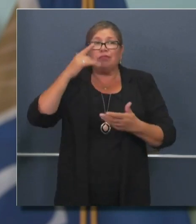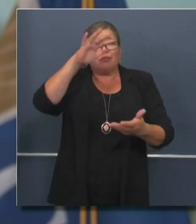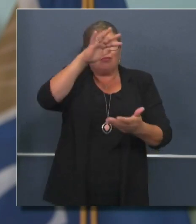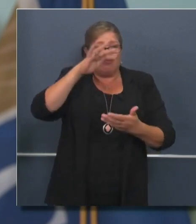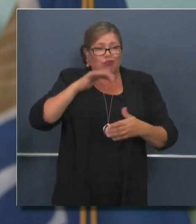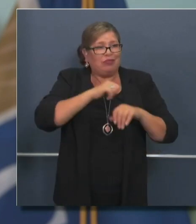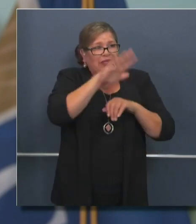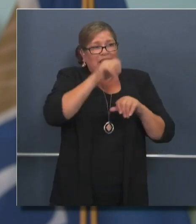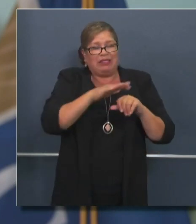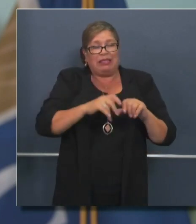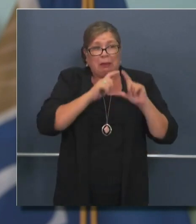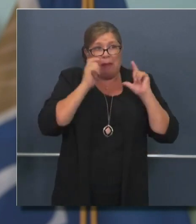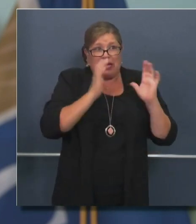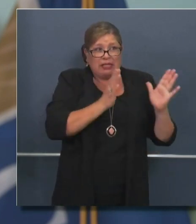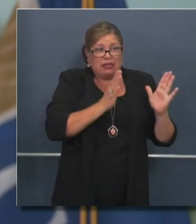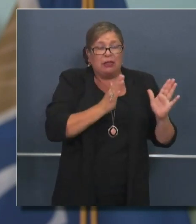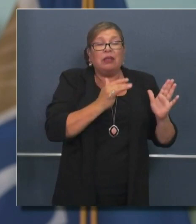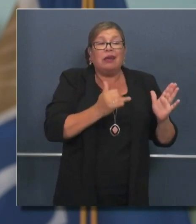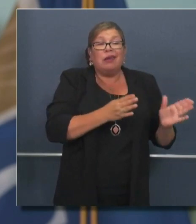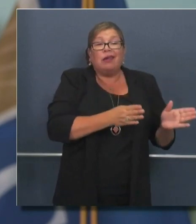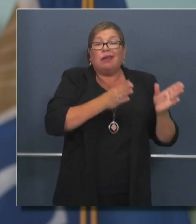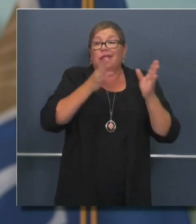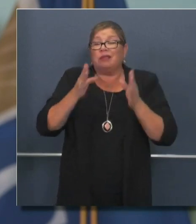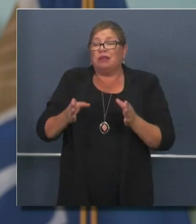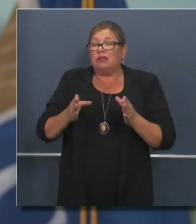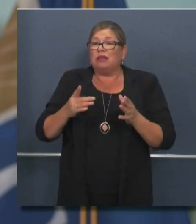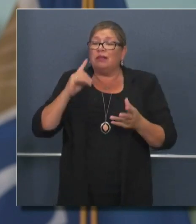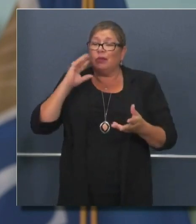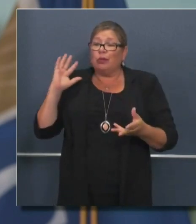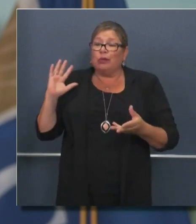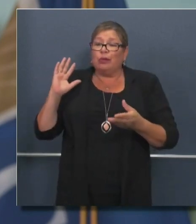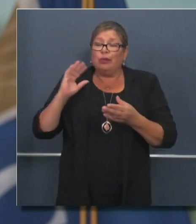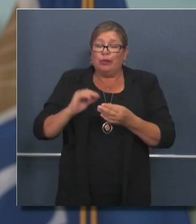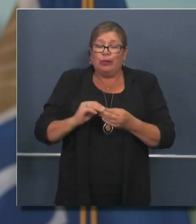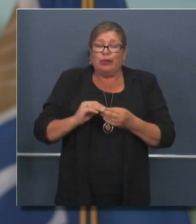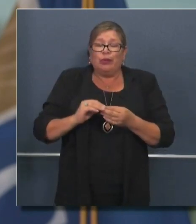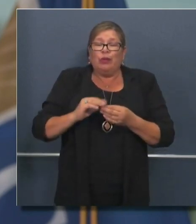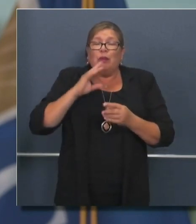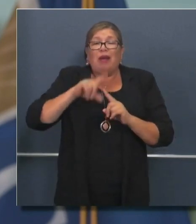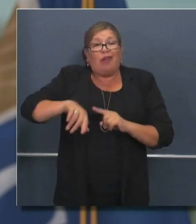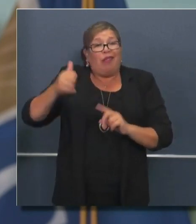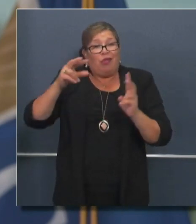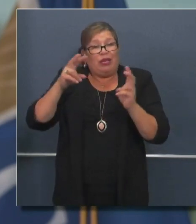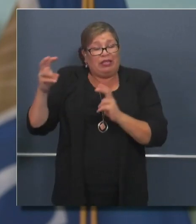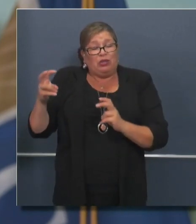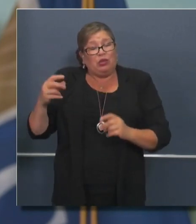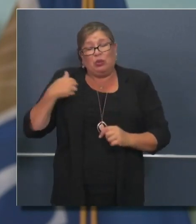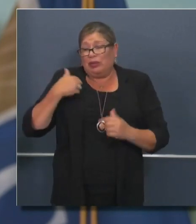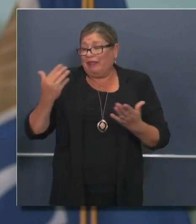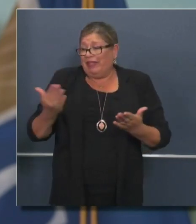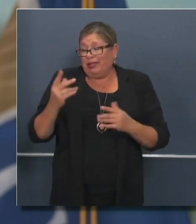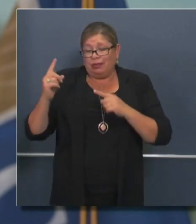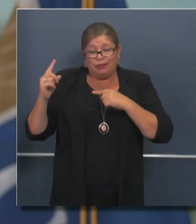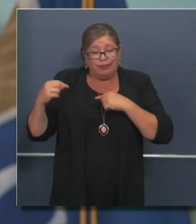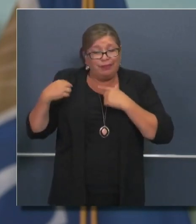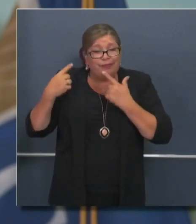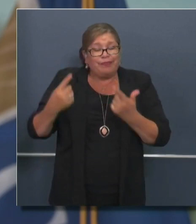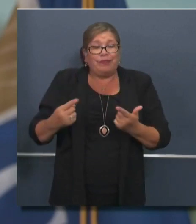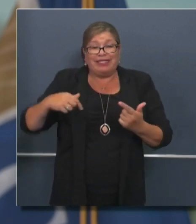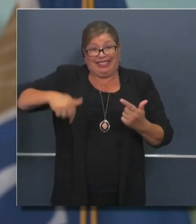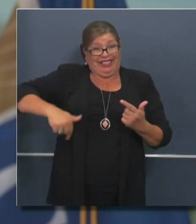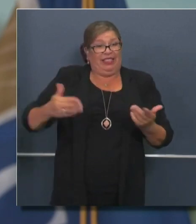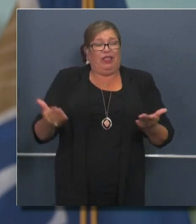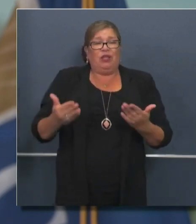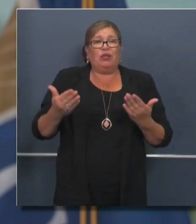that contract. As it relates to broader issues, for days now we've been working. I happen to be here at the State Operations Center where we have the